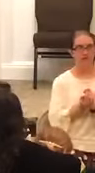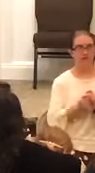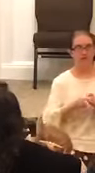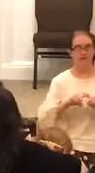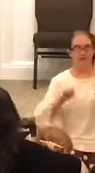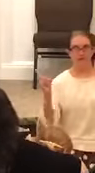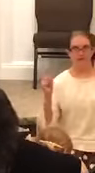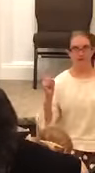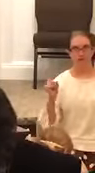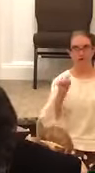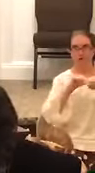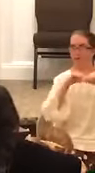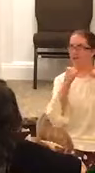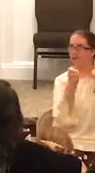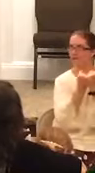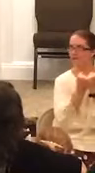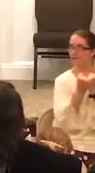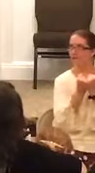different brand now.